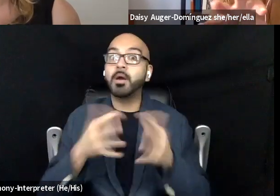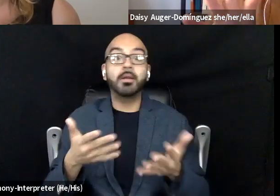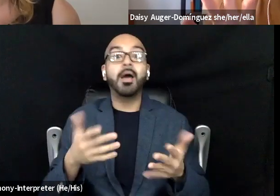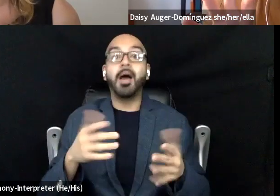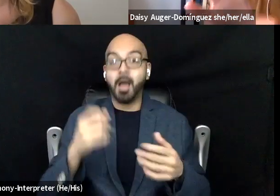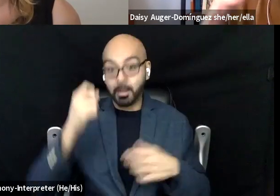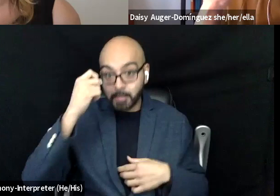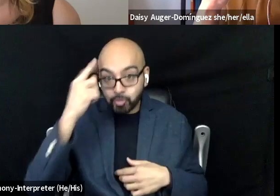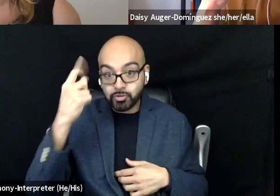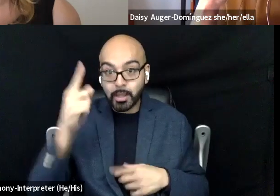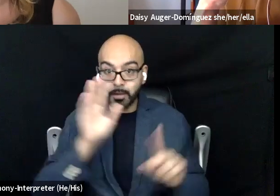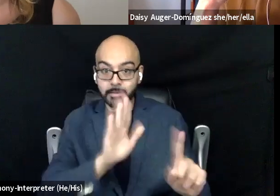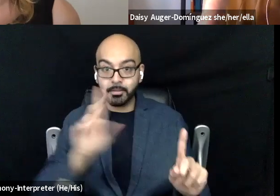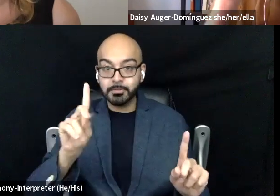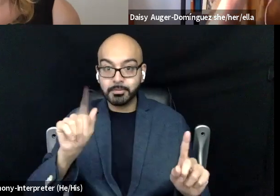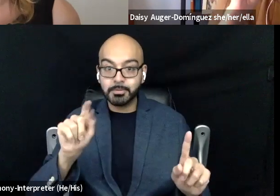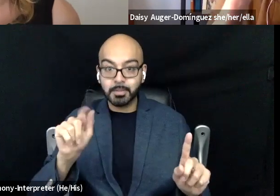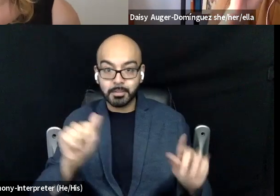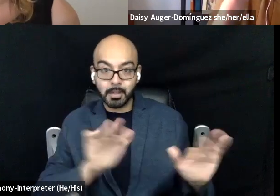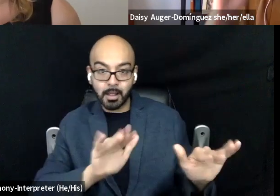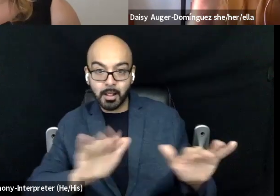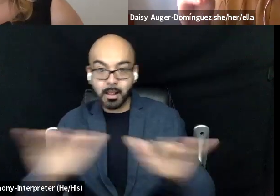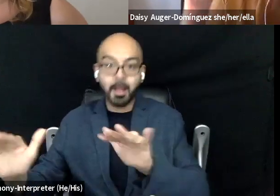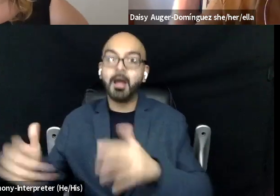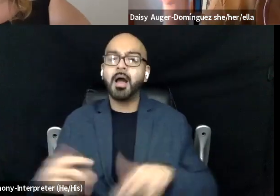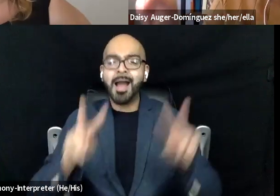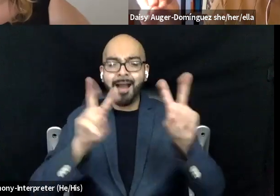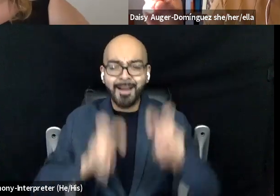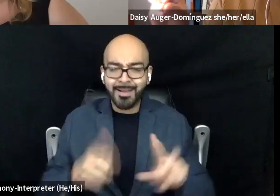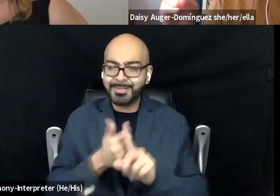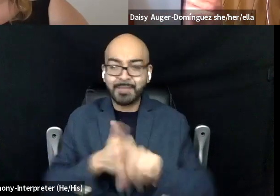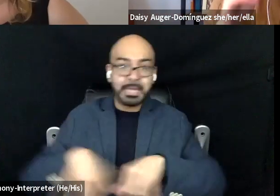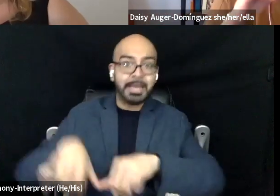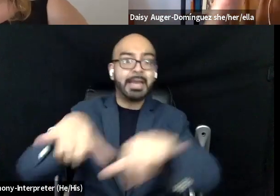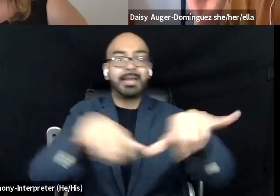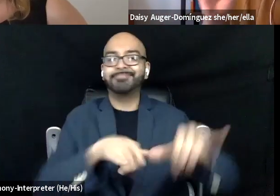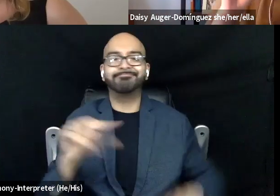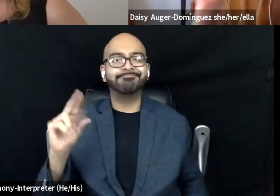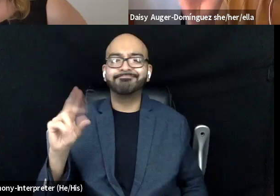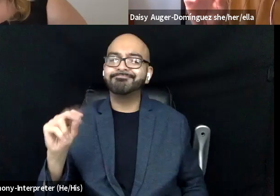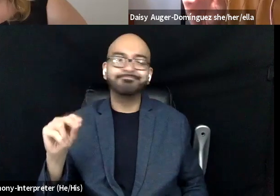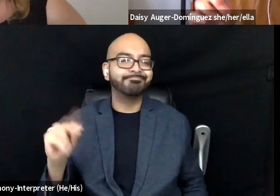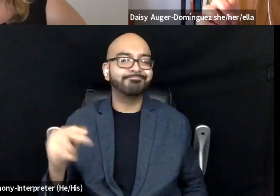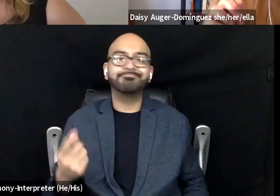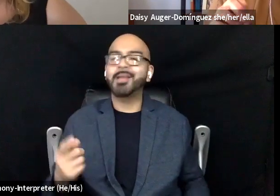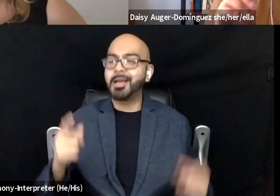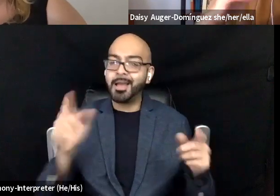dig deeper into the fact that this is not a homogeneous grouping of folks, and that their needs,